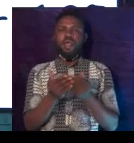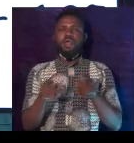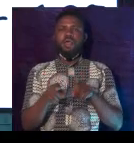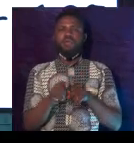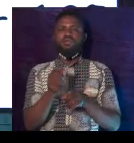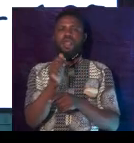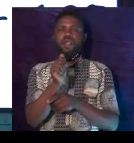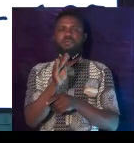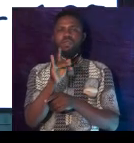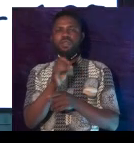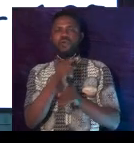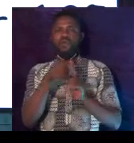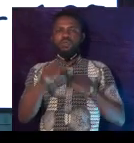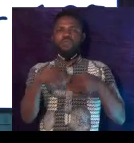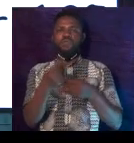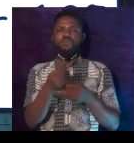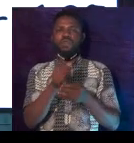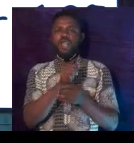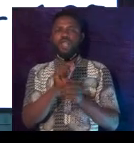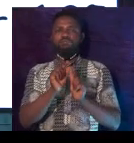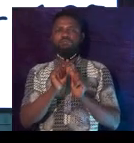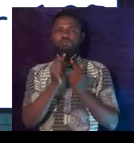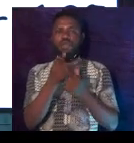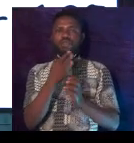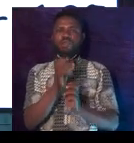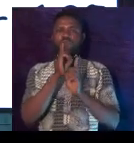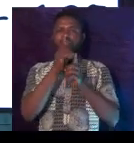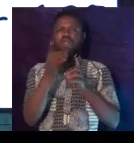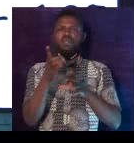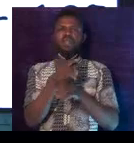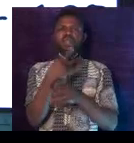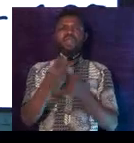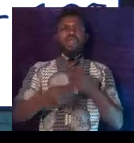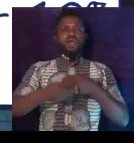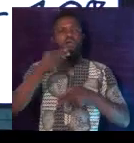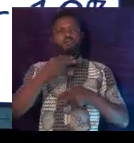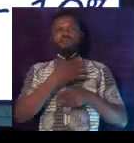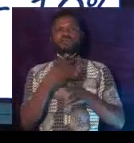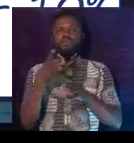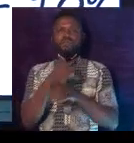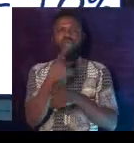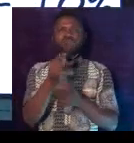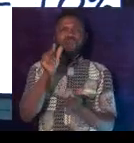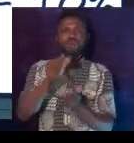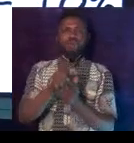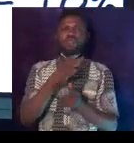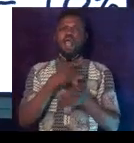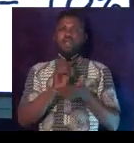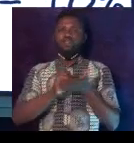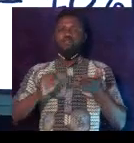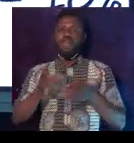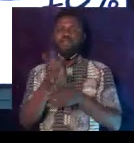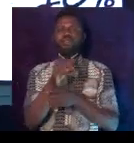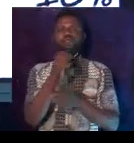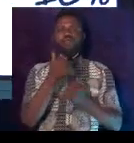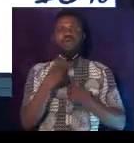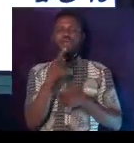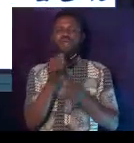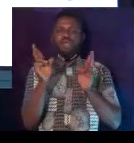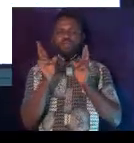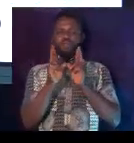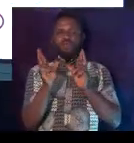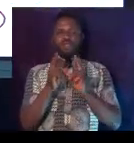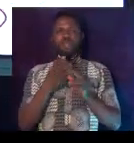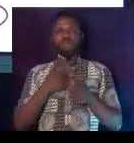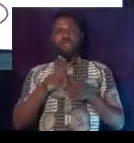as ABC. When you're given a set of data, just take the highest and take the lowest and subtract them. You